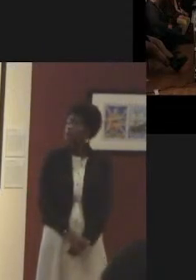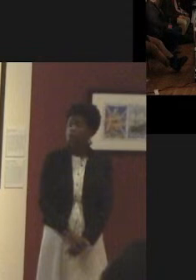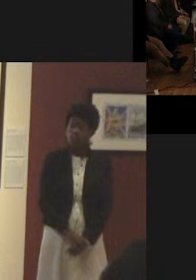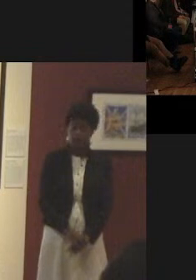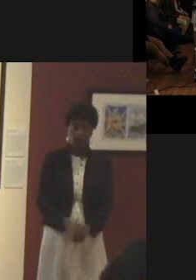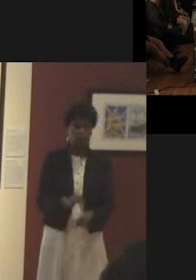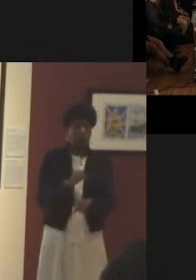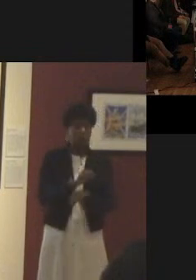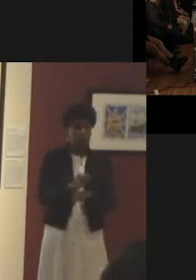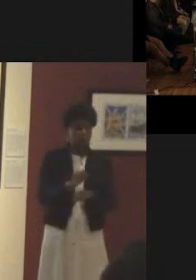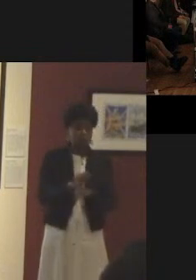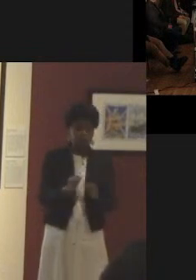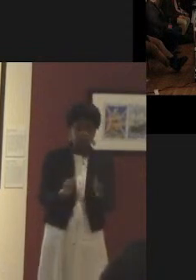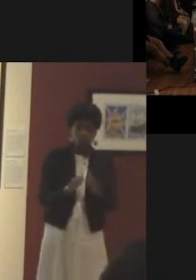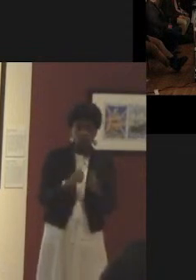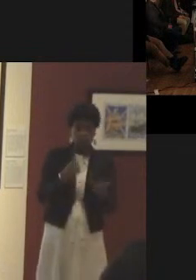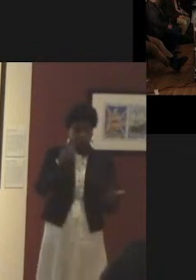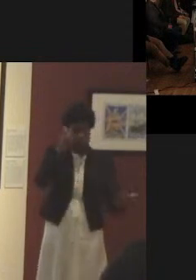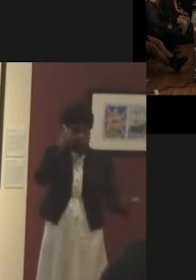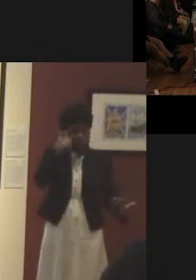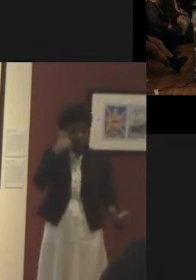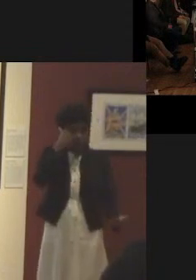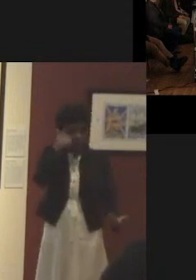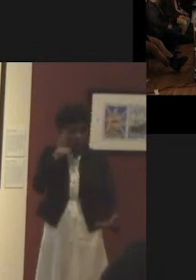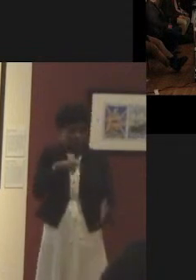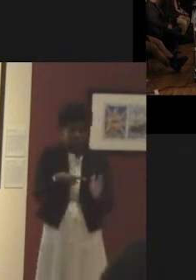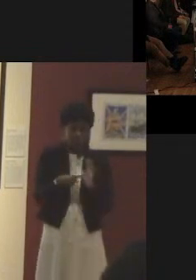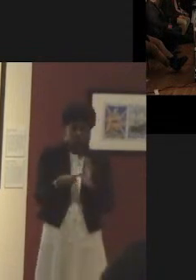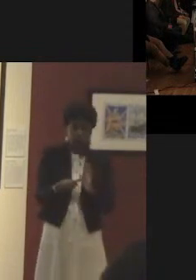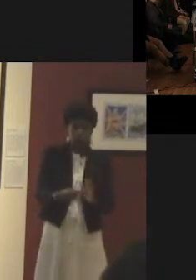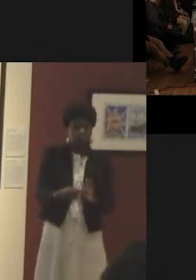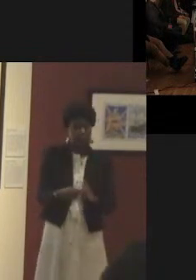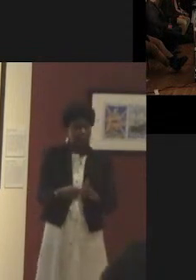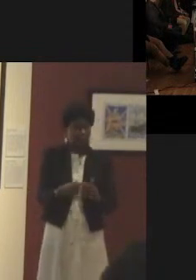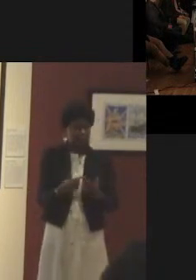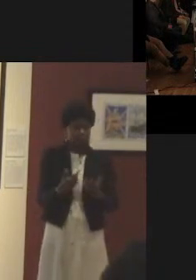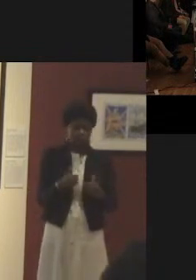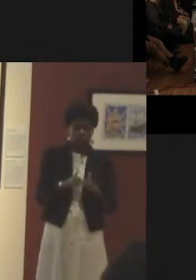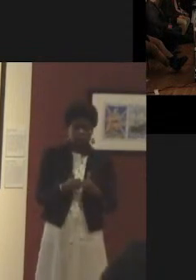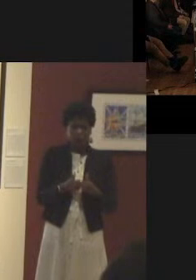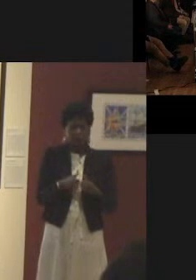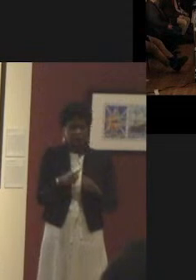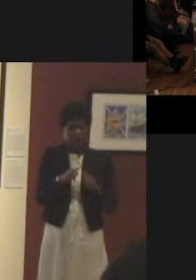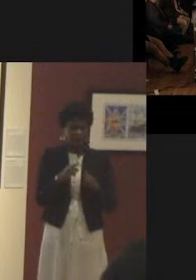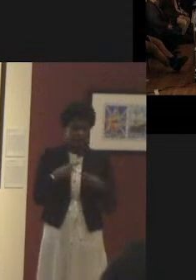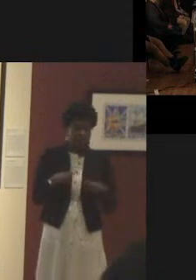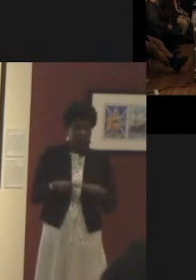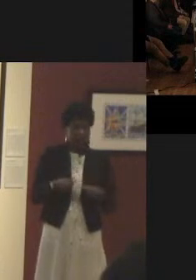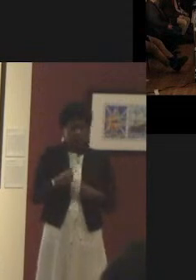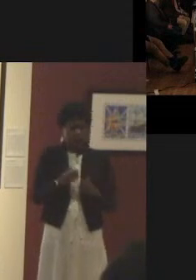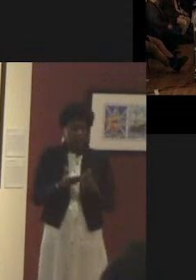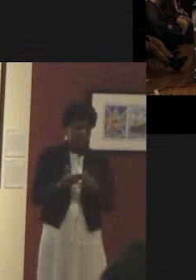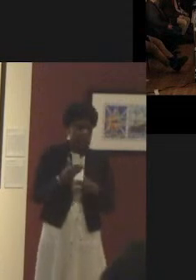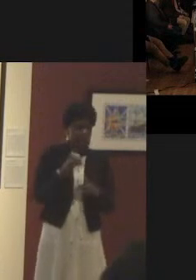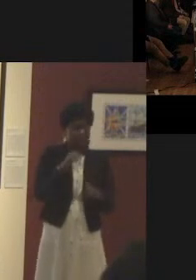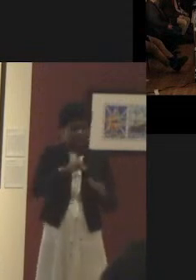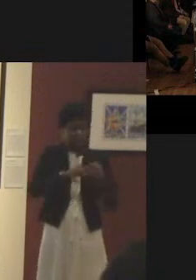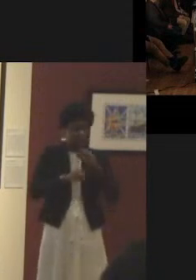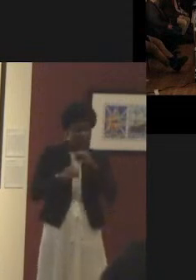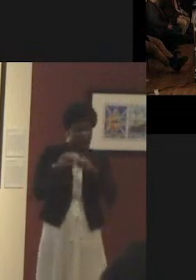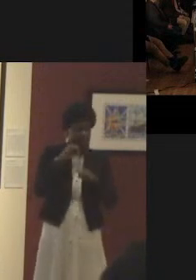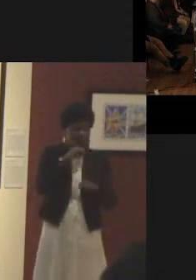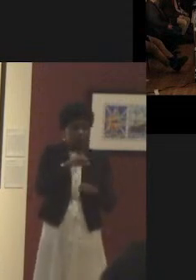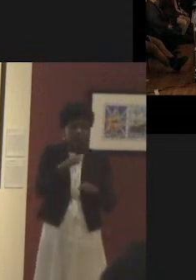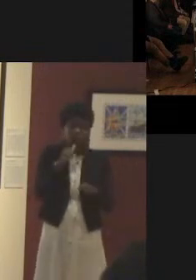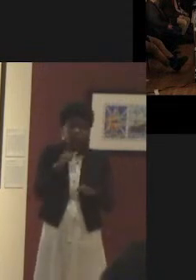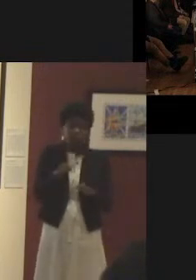Working with sweat and making visible the struggle to meet these physical demands, Pindar disrupts the dominant understanding of the Black